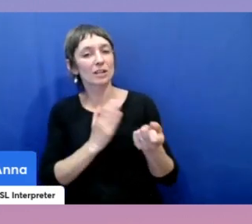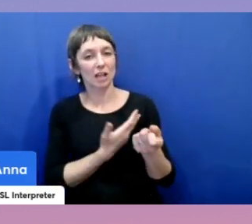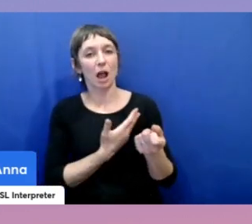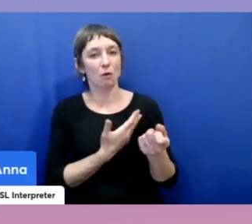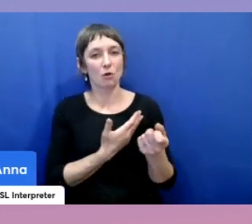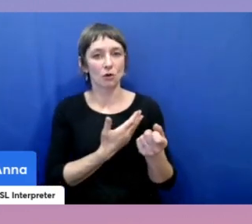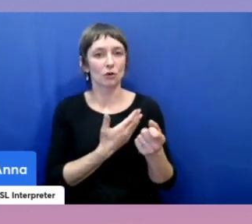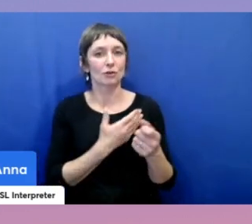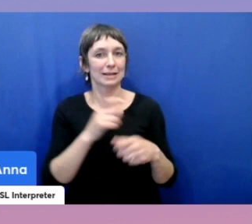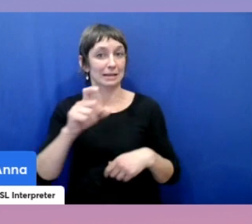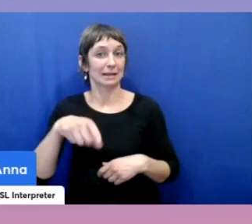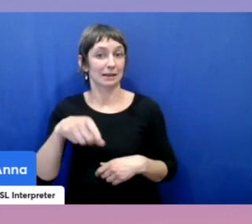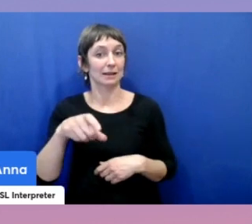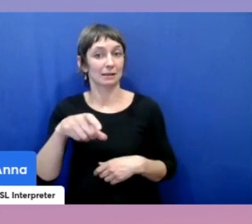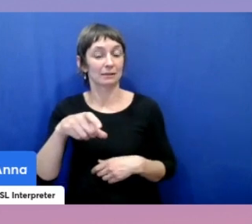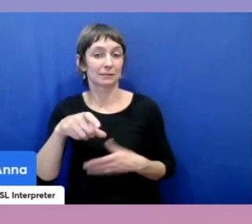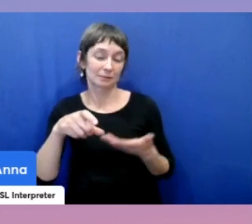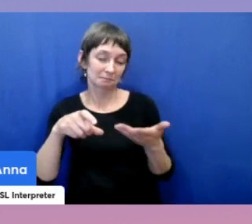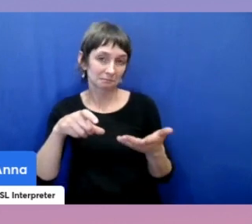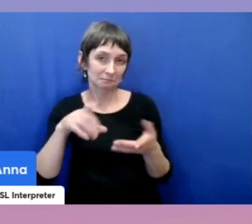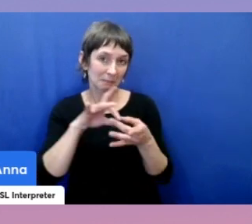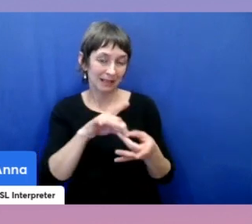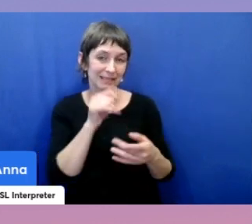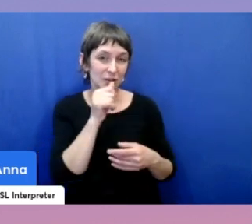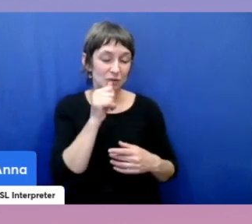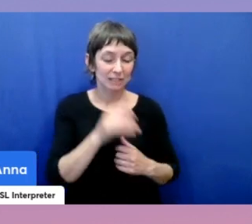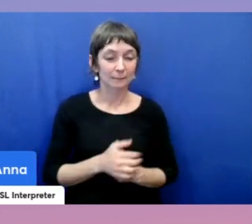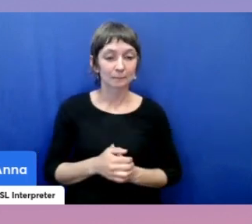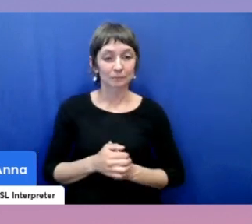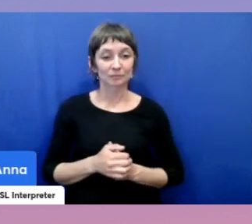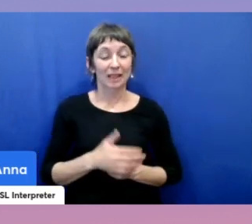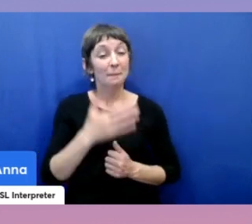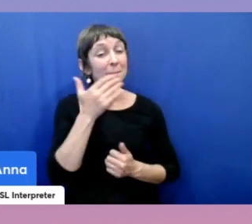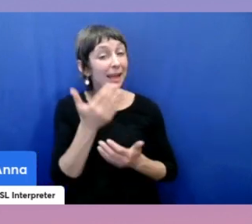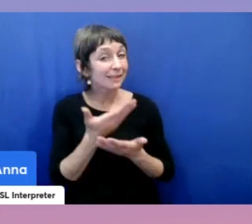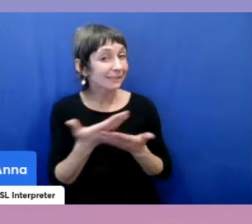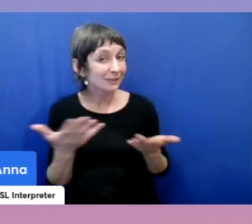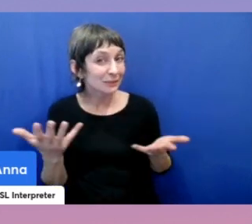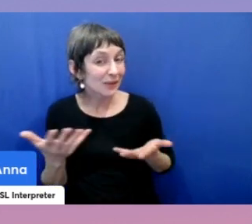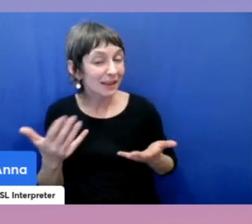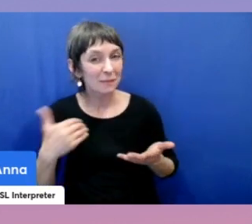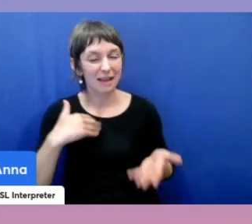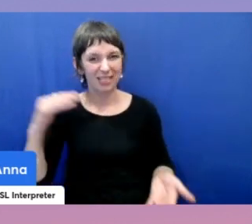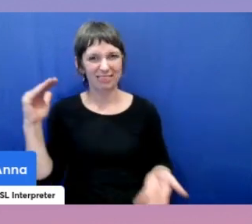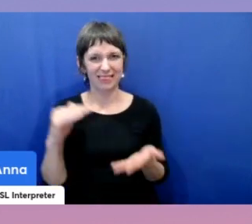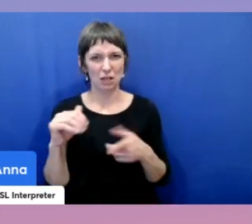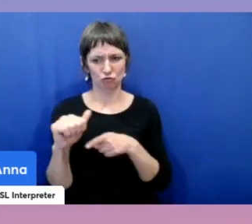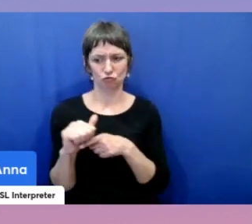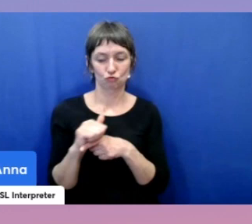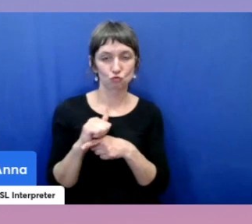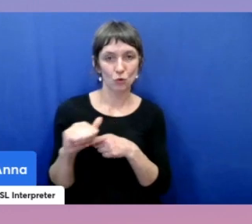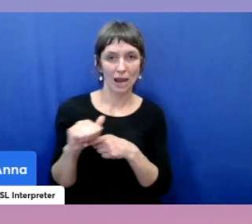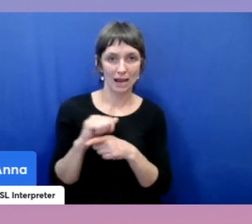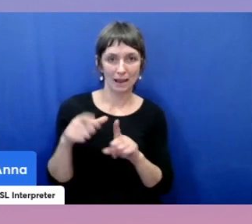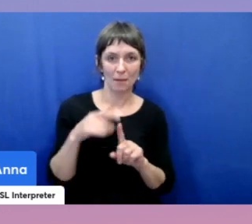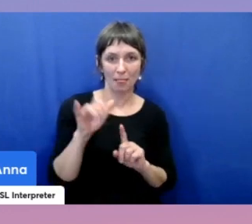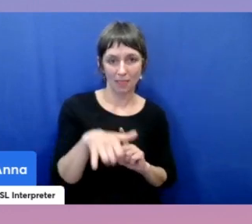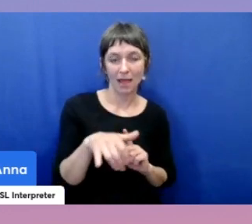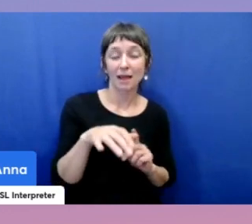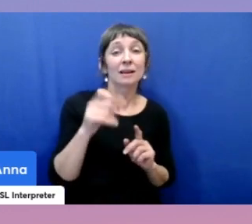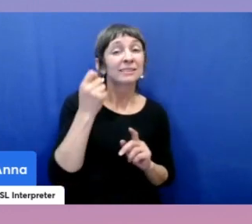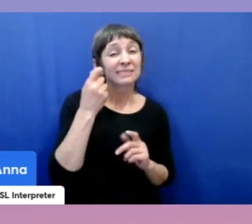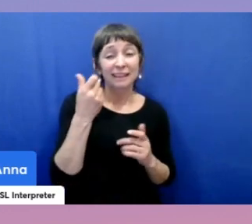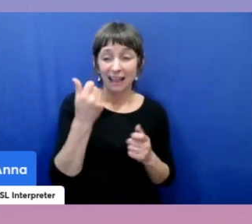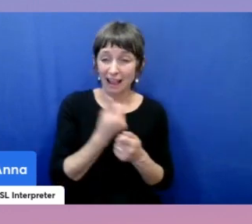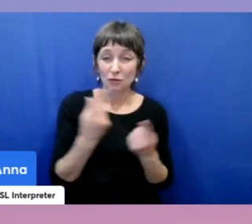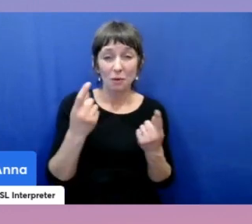secret. The best thing is we have less training about this, and everyone can use